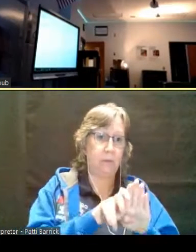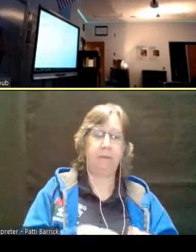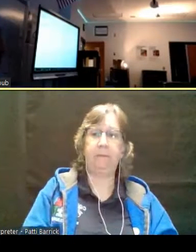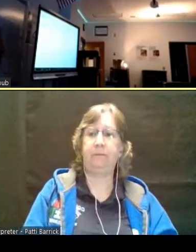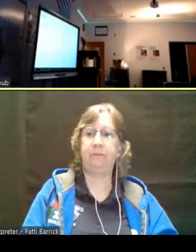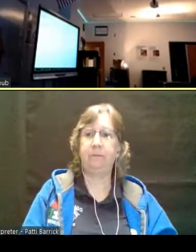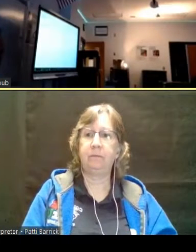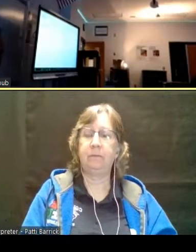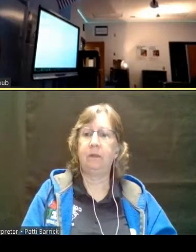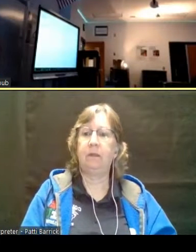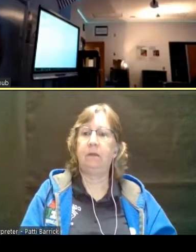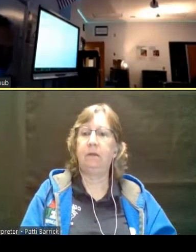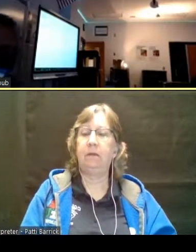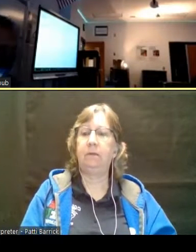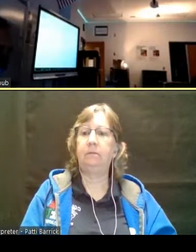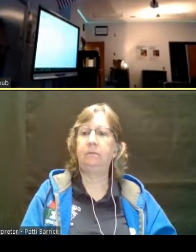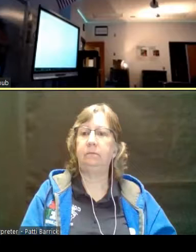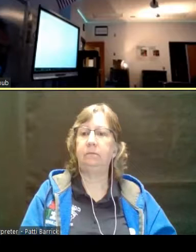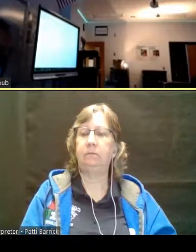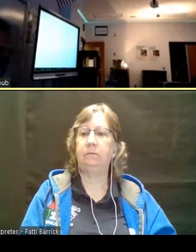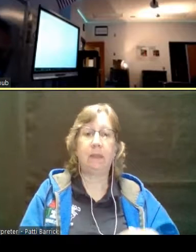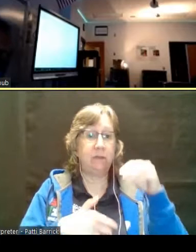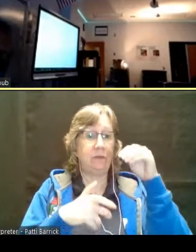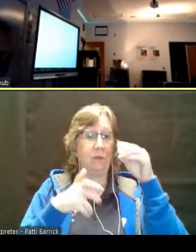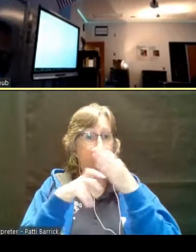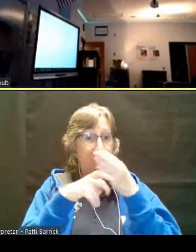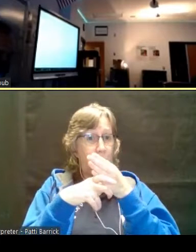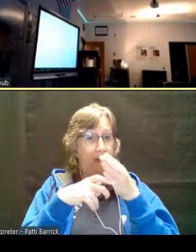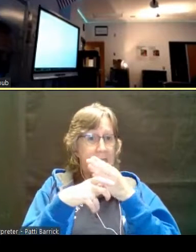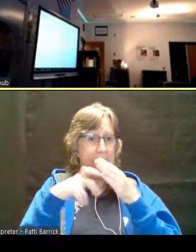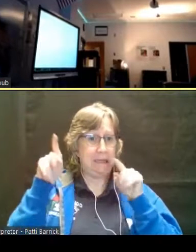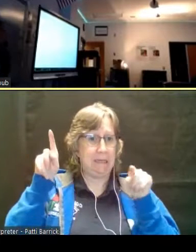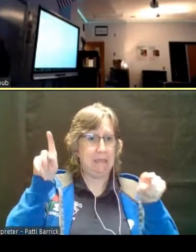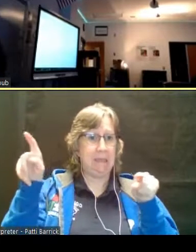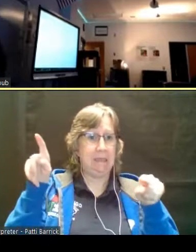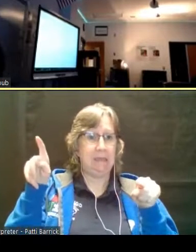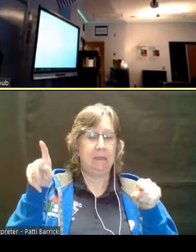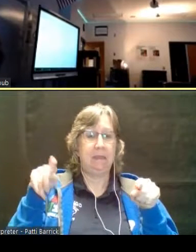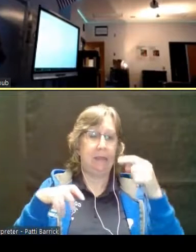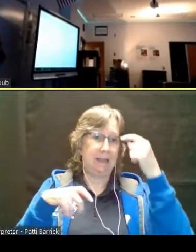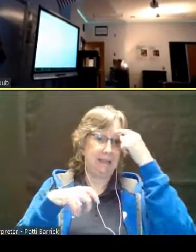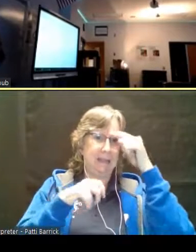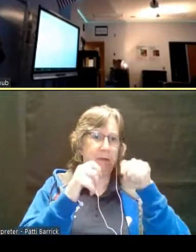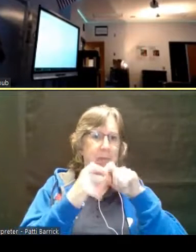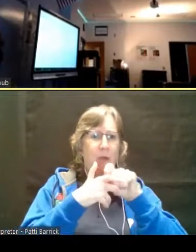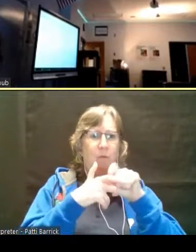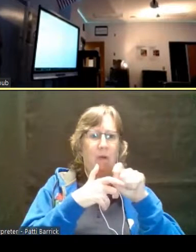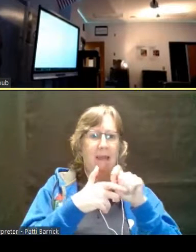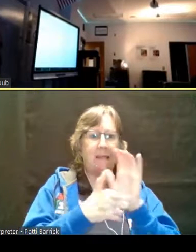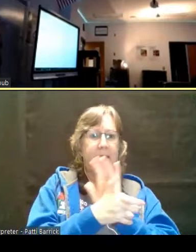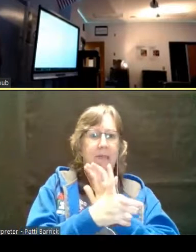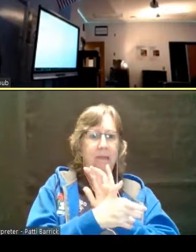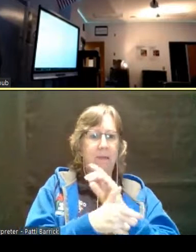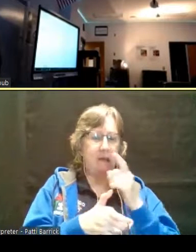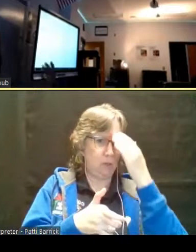Some other stuff. So inside of that, think of you're writing a document and you have a